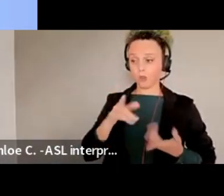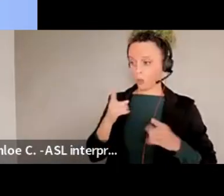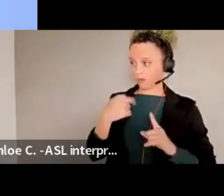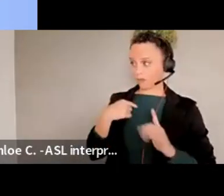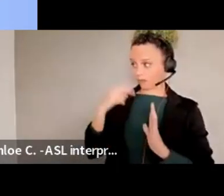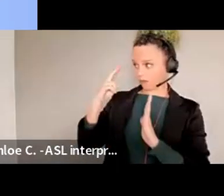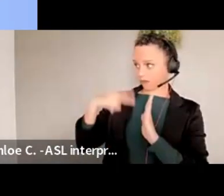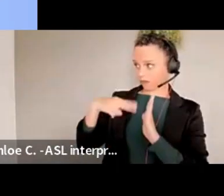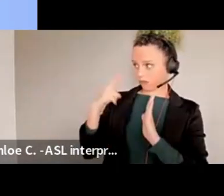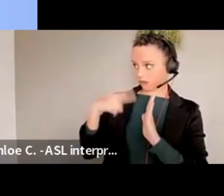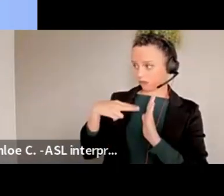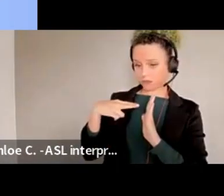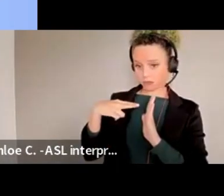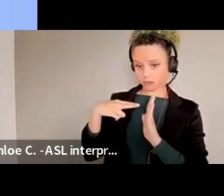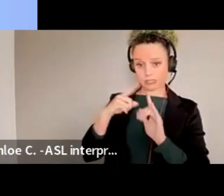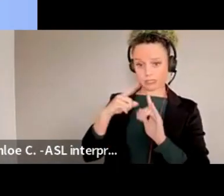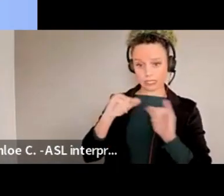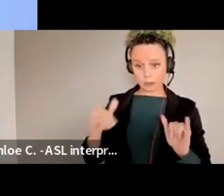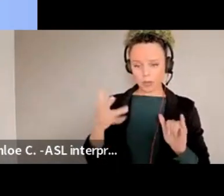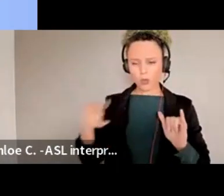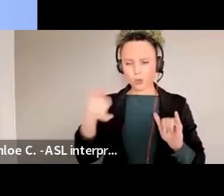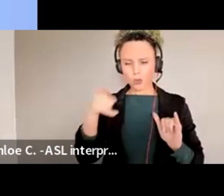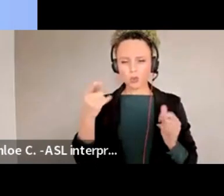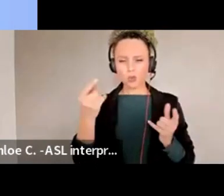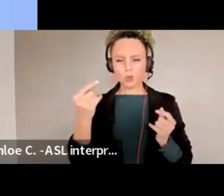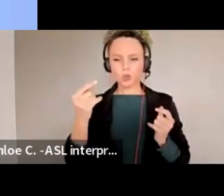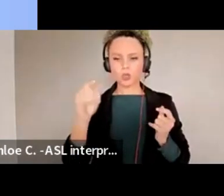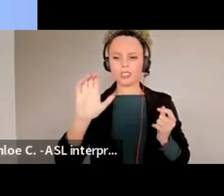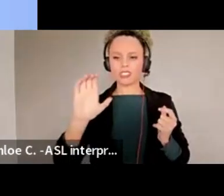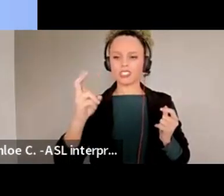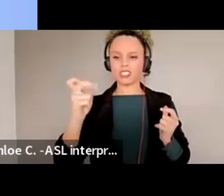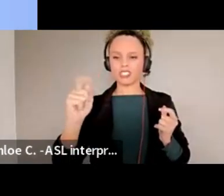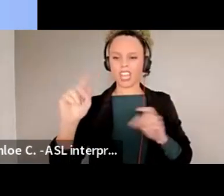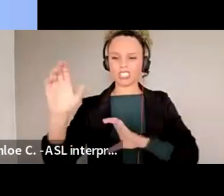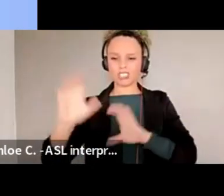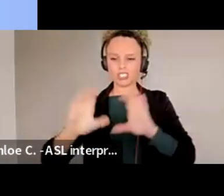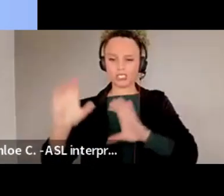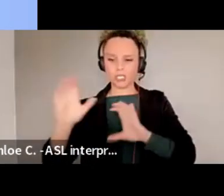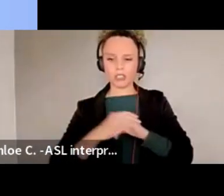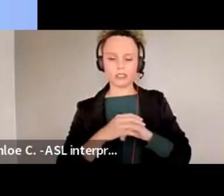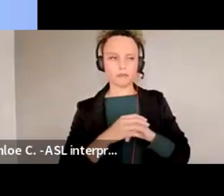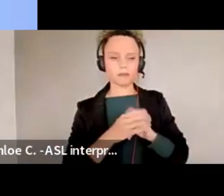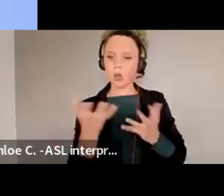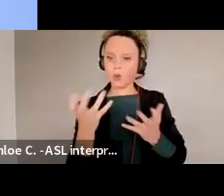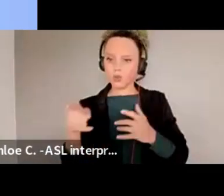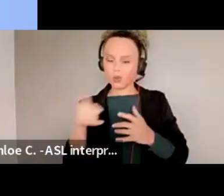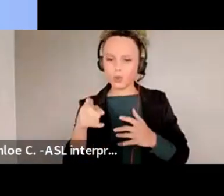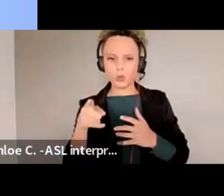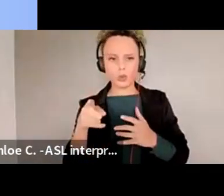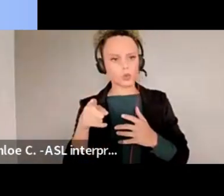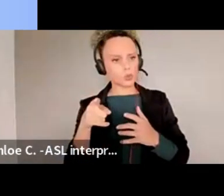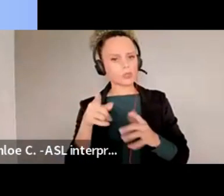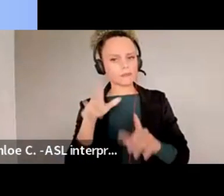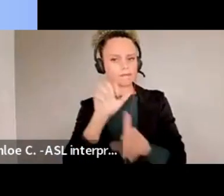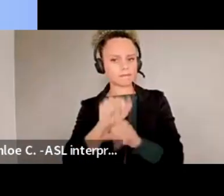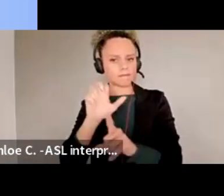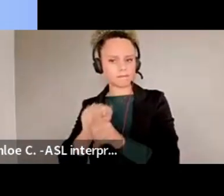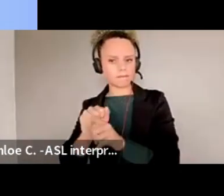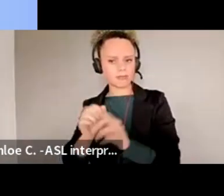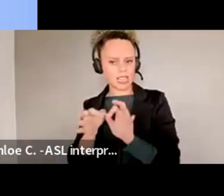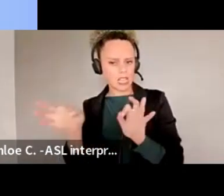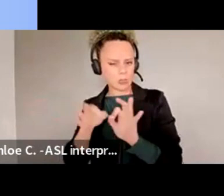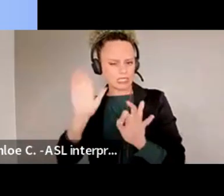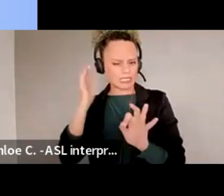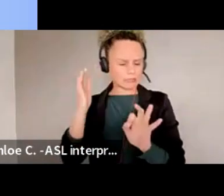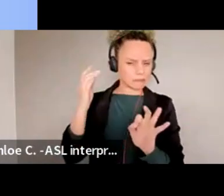quote is directly from the study. And so as I read it, what I would like is for you to be able to, in